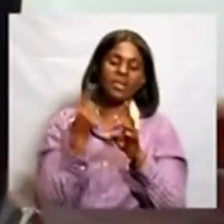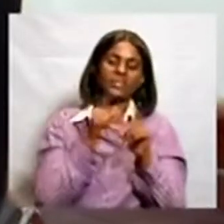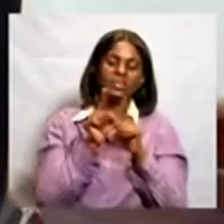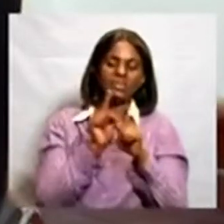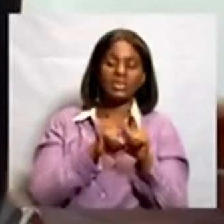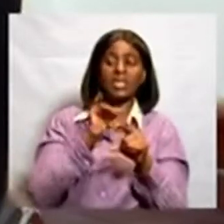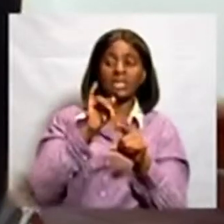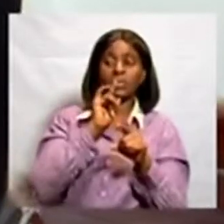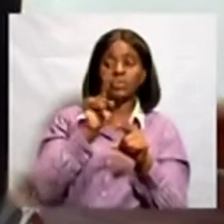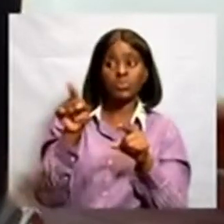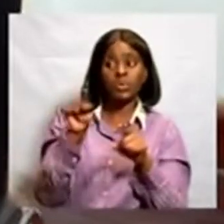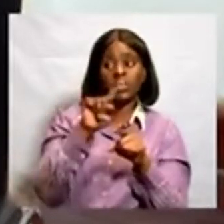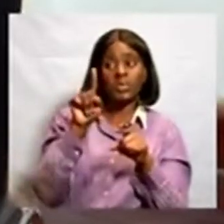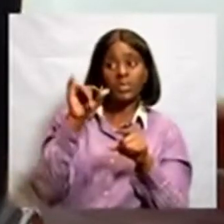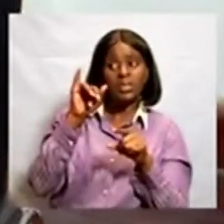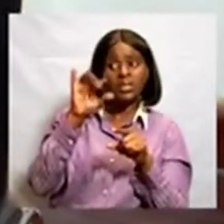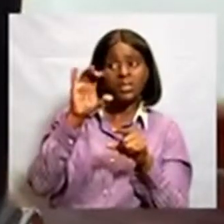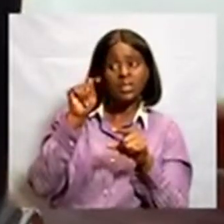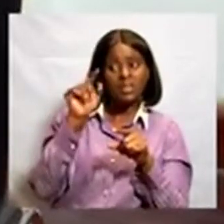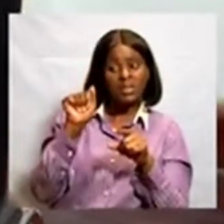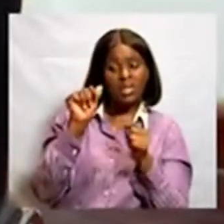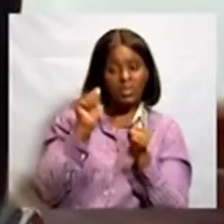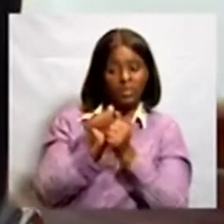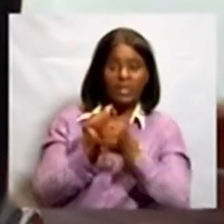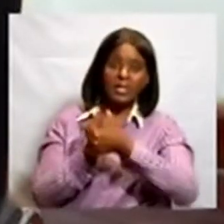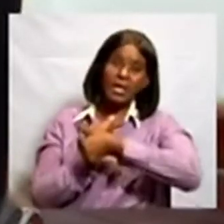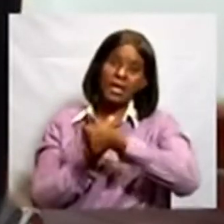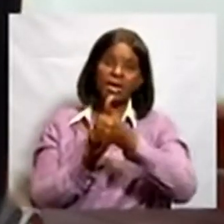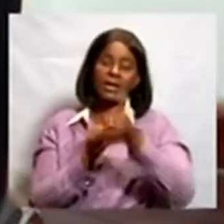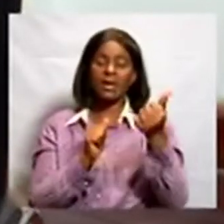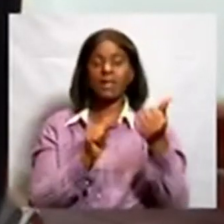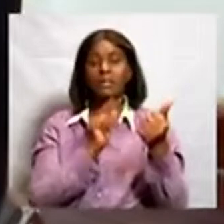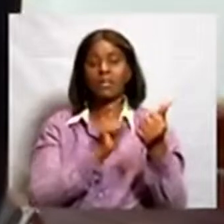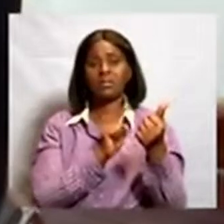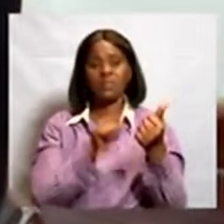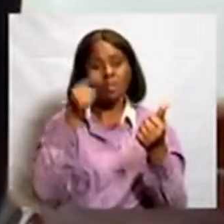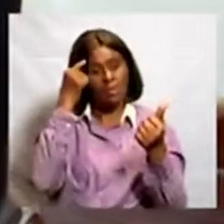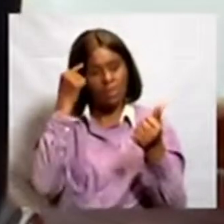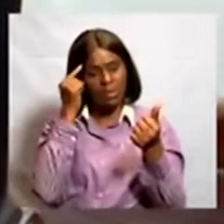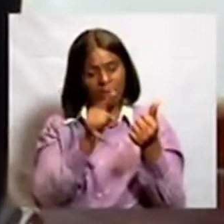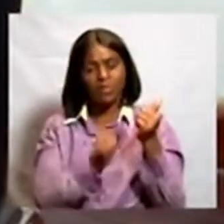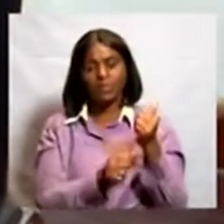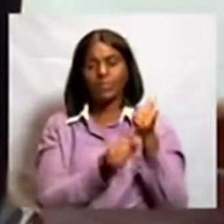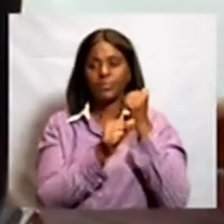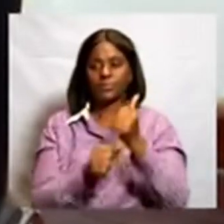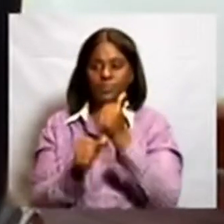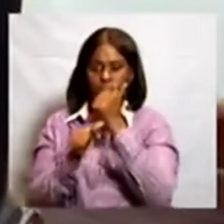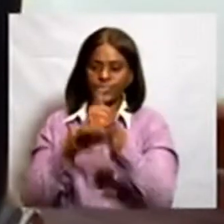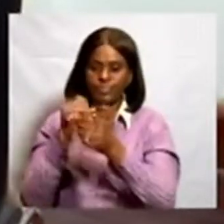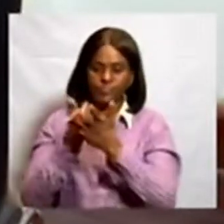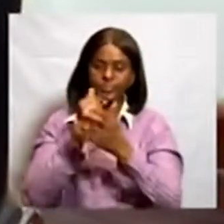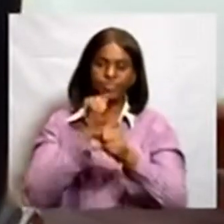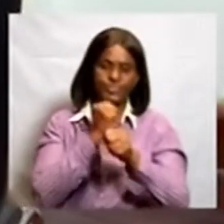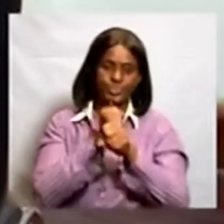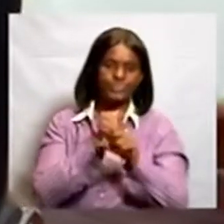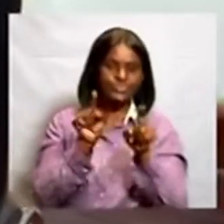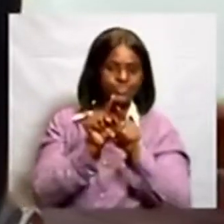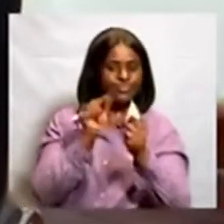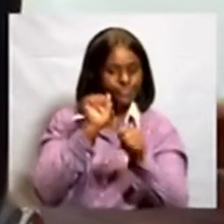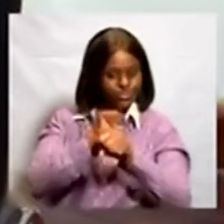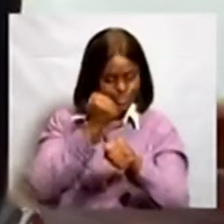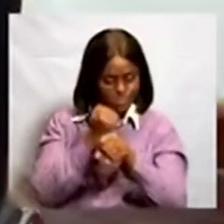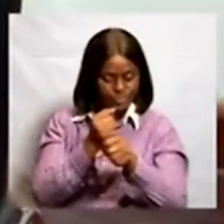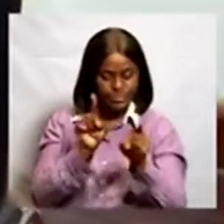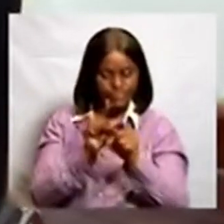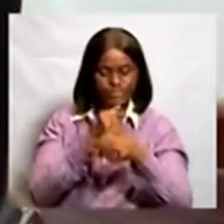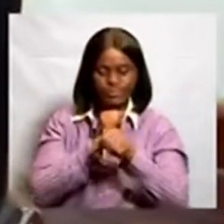that the ZICTA and the other government agencies are working around the clock to ensure